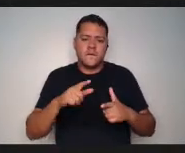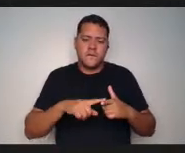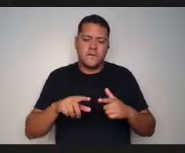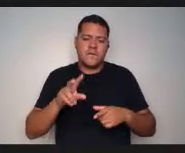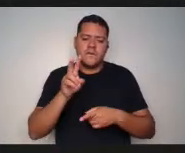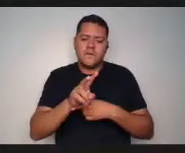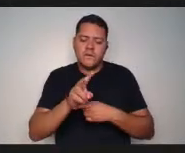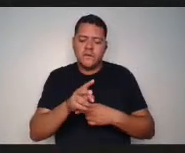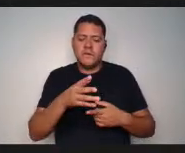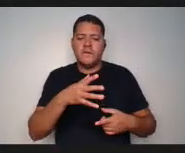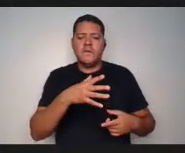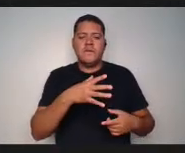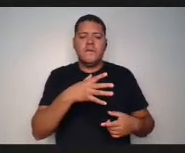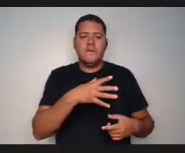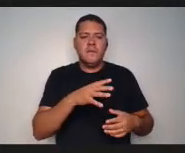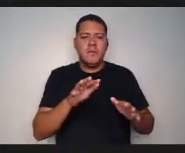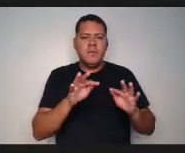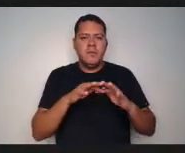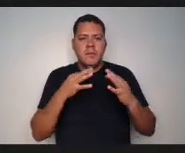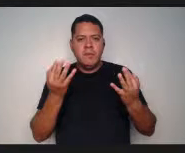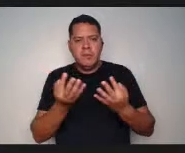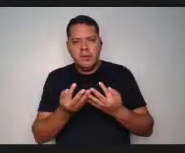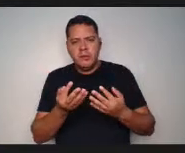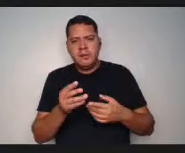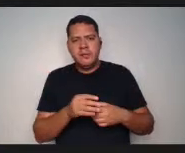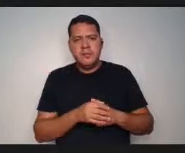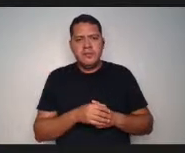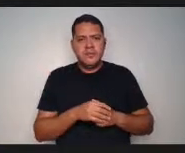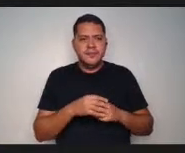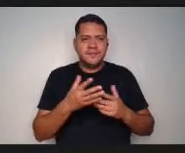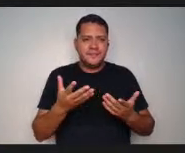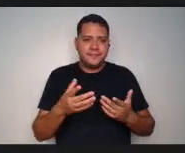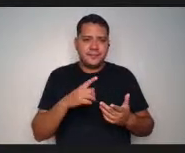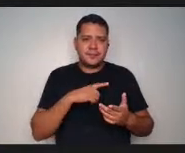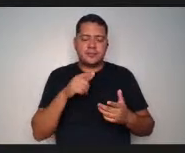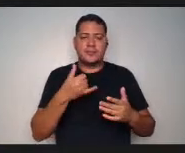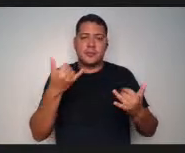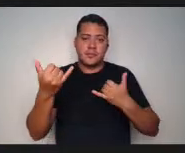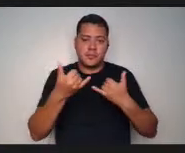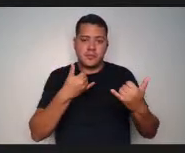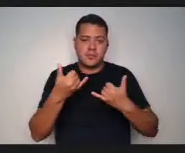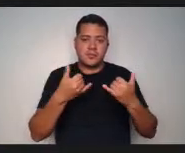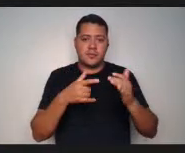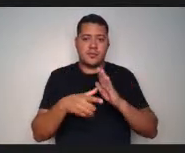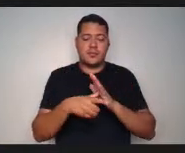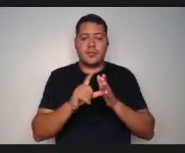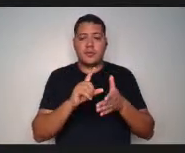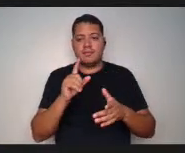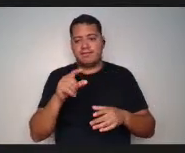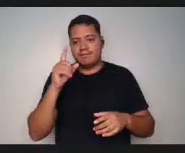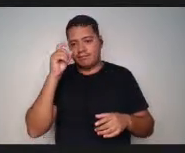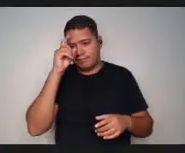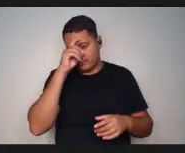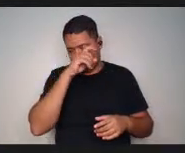scheduling changes or inadequate hours, it's very hard to make ends meet. So these